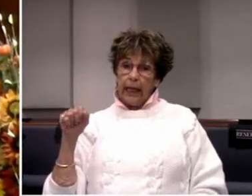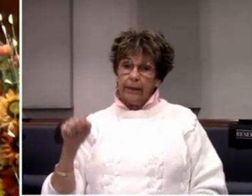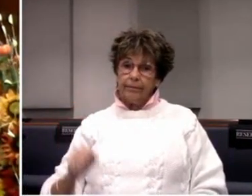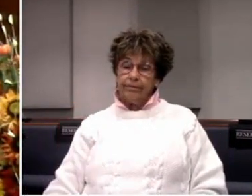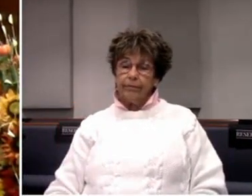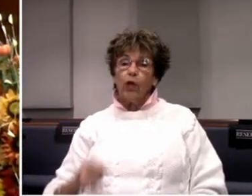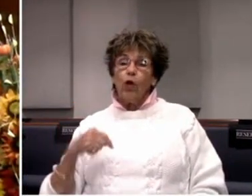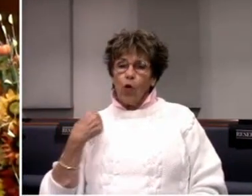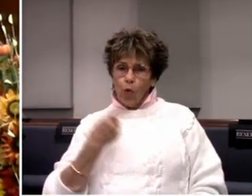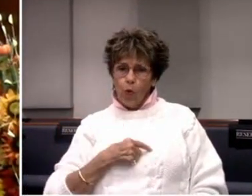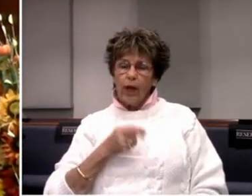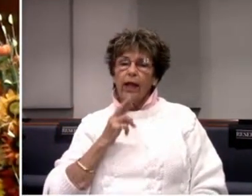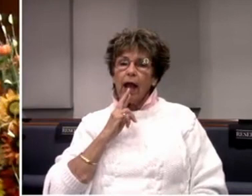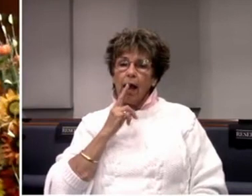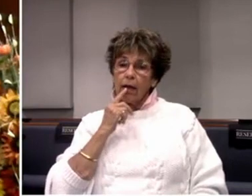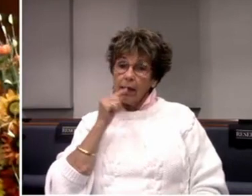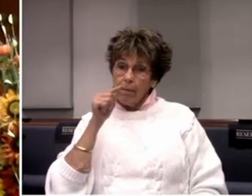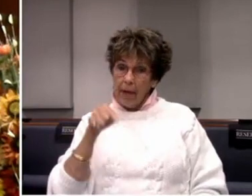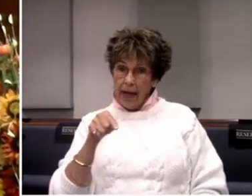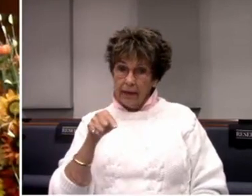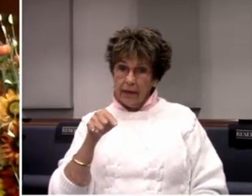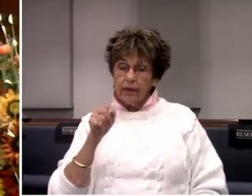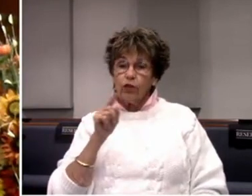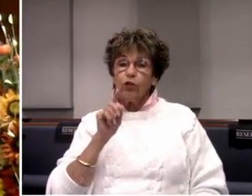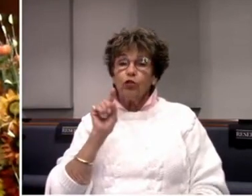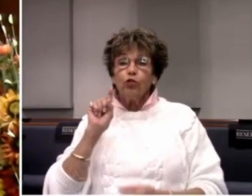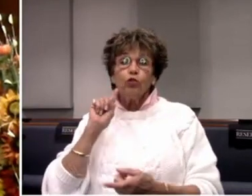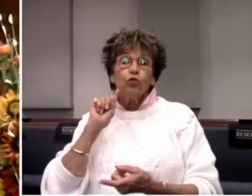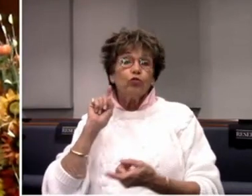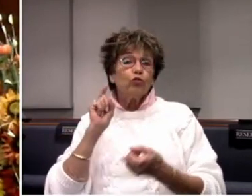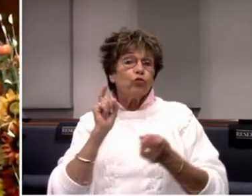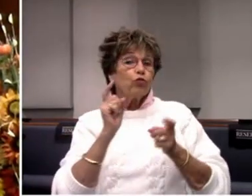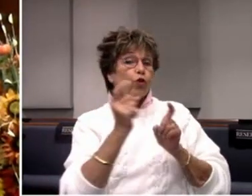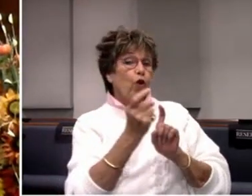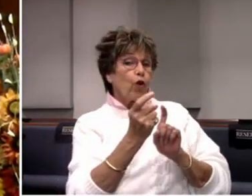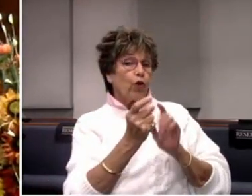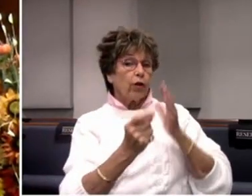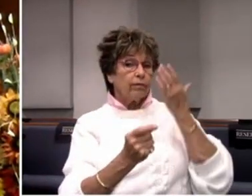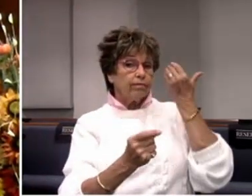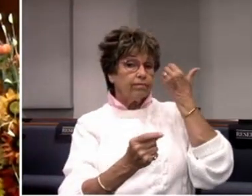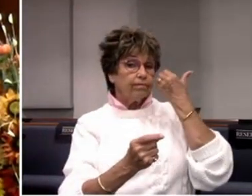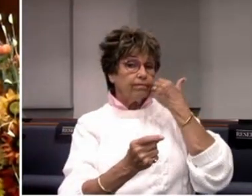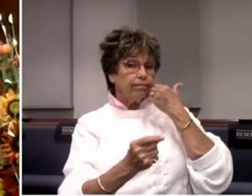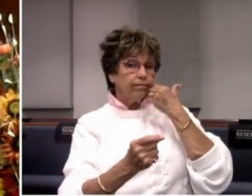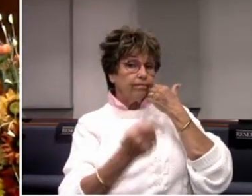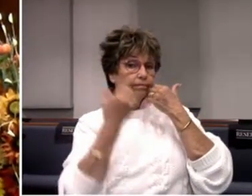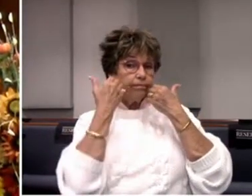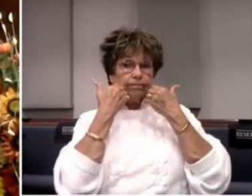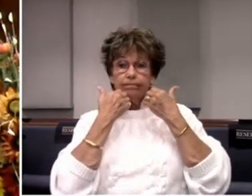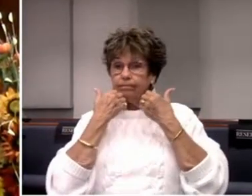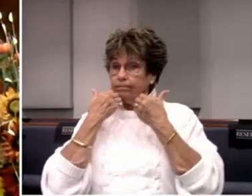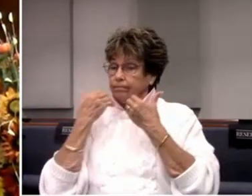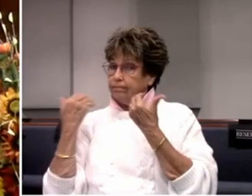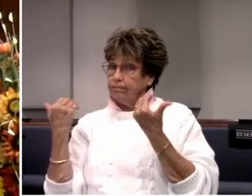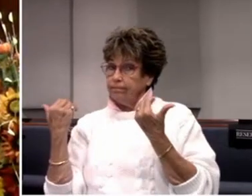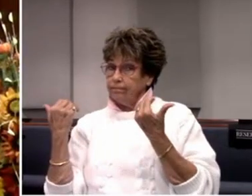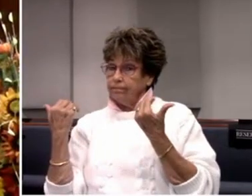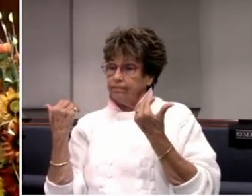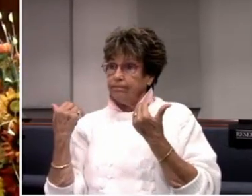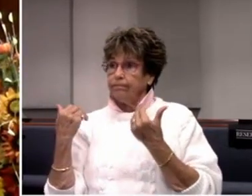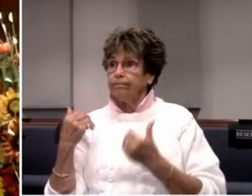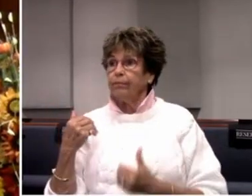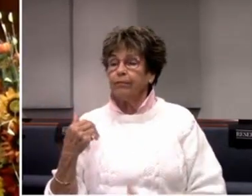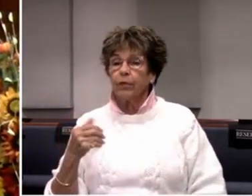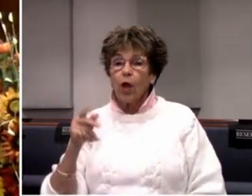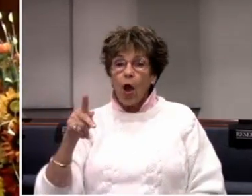we are to turn the other cheek. How many have heard this reference before as a Christian? All right. Paul is